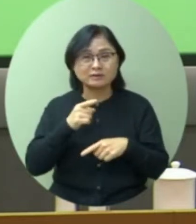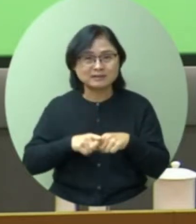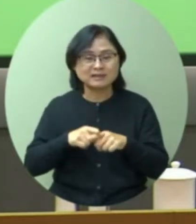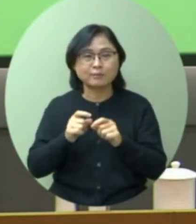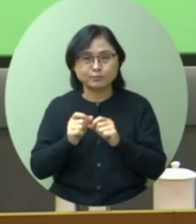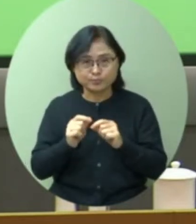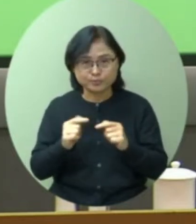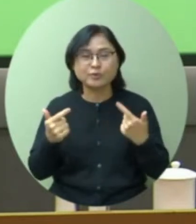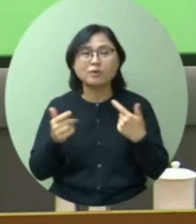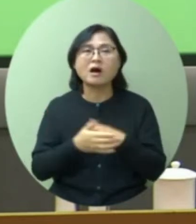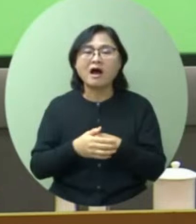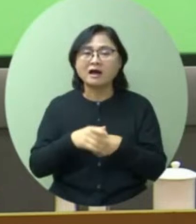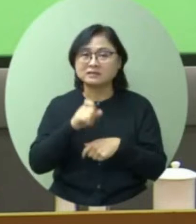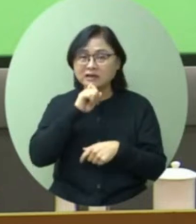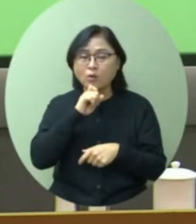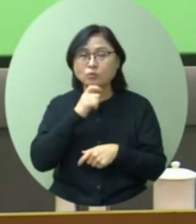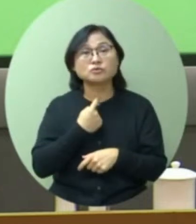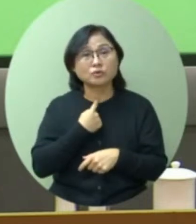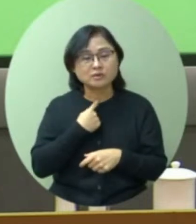supply.